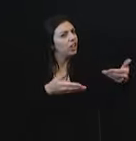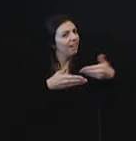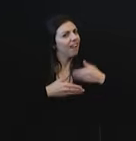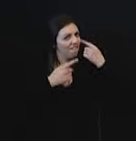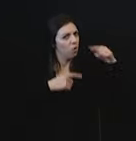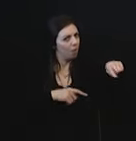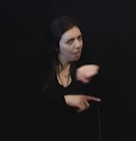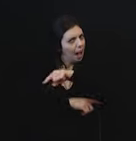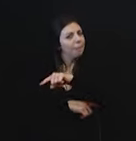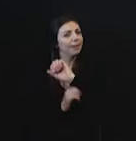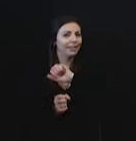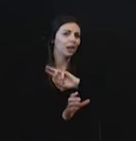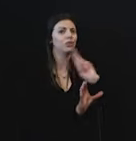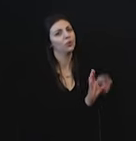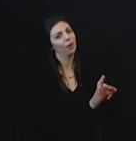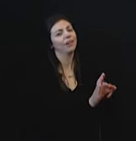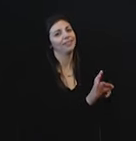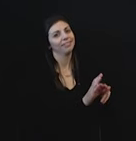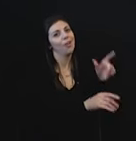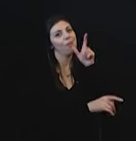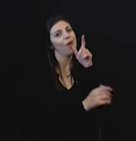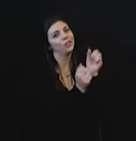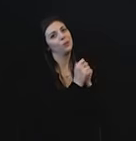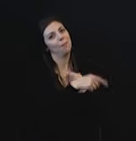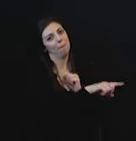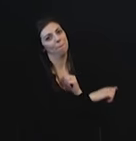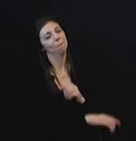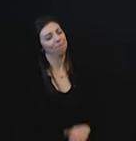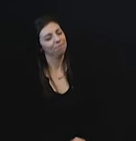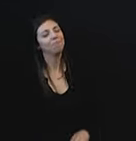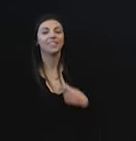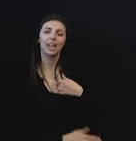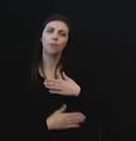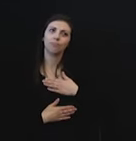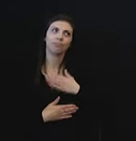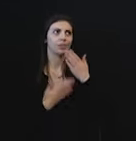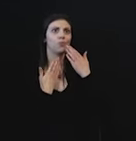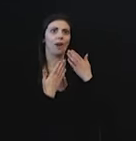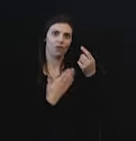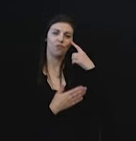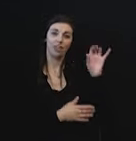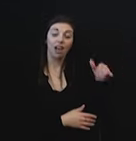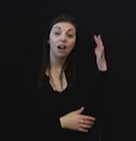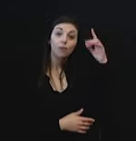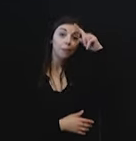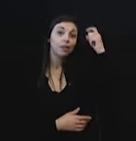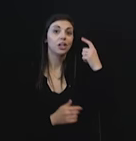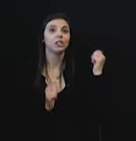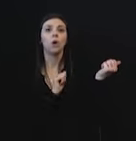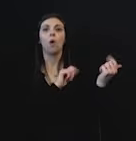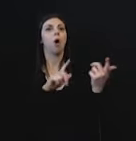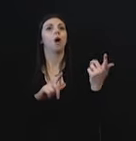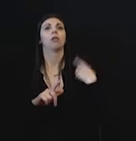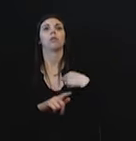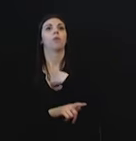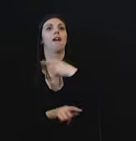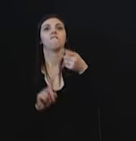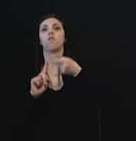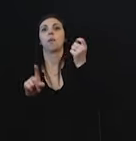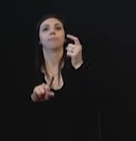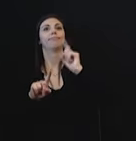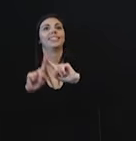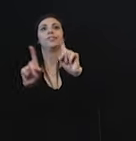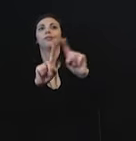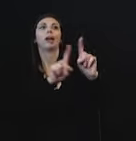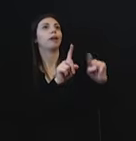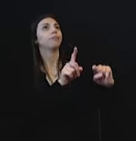come to lunch with them. And I'm grateful for that because guess what? We all come from different walks of life. And so taking